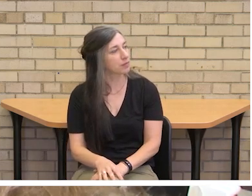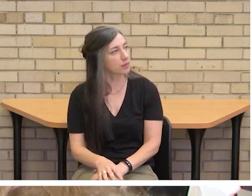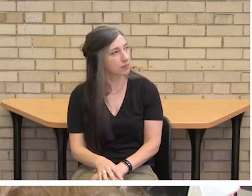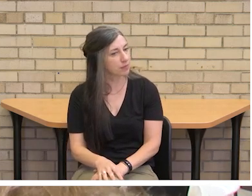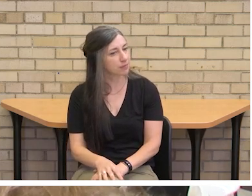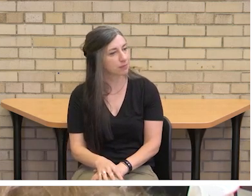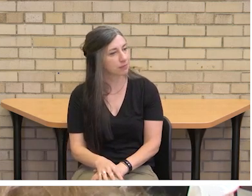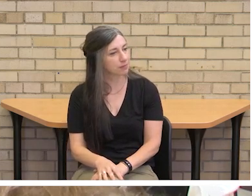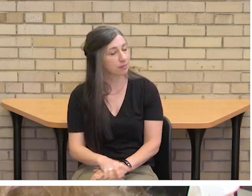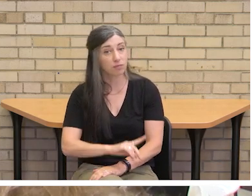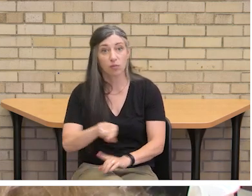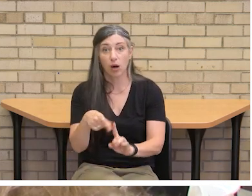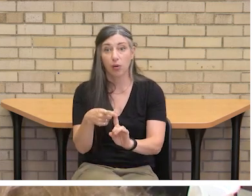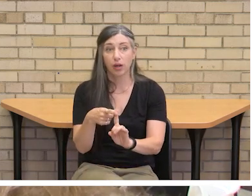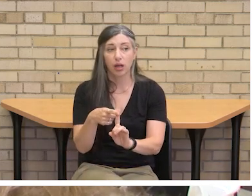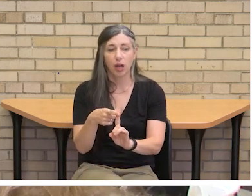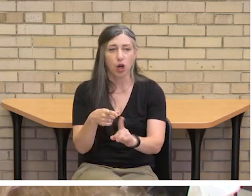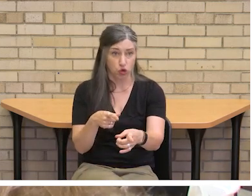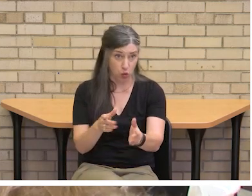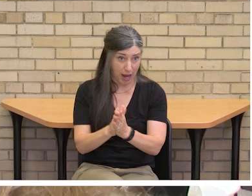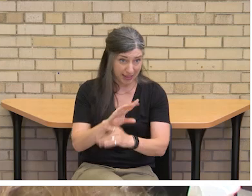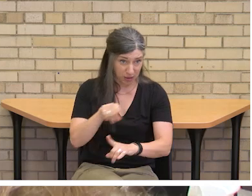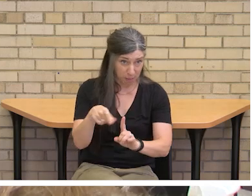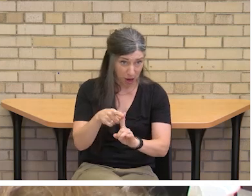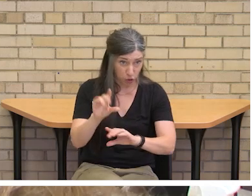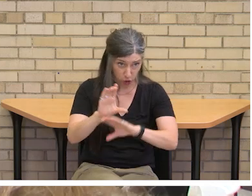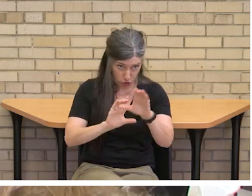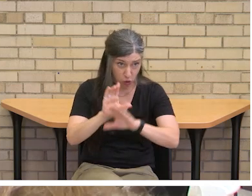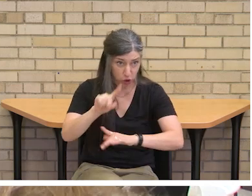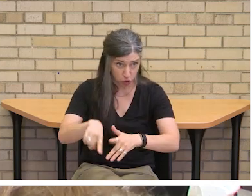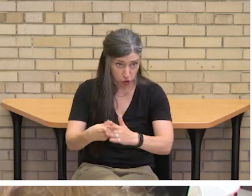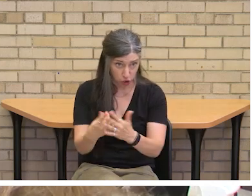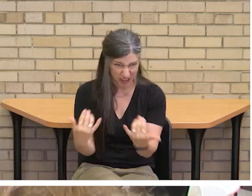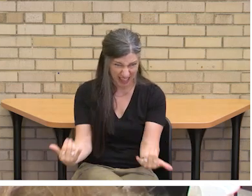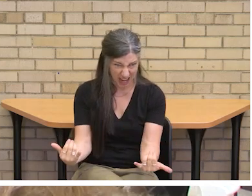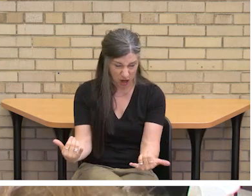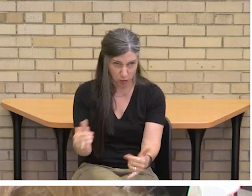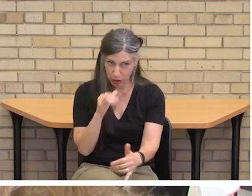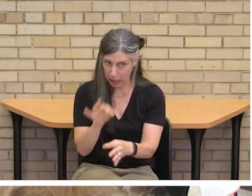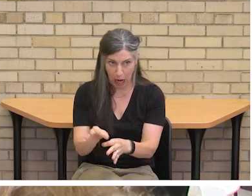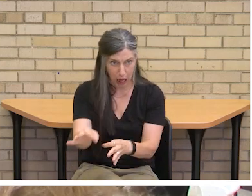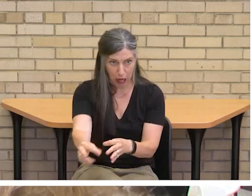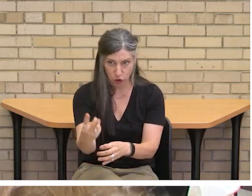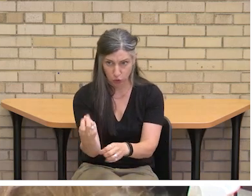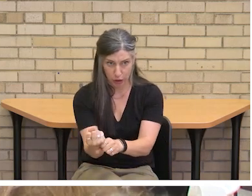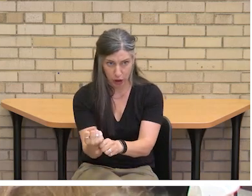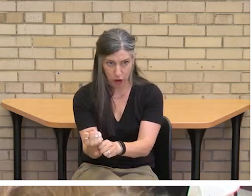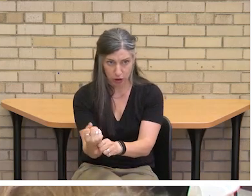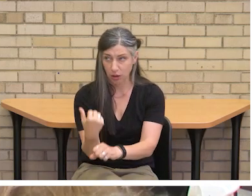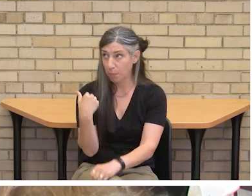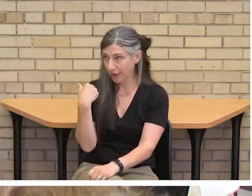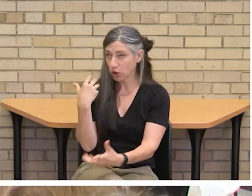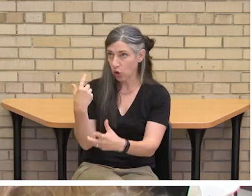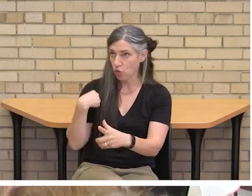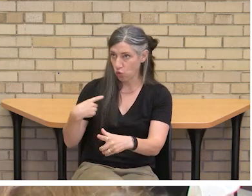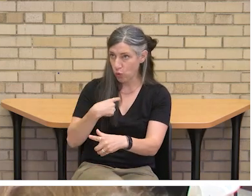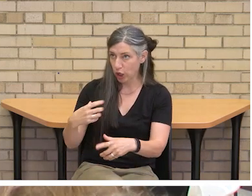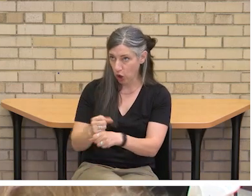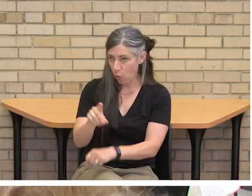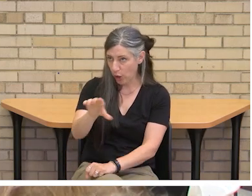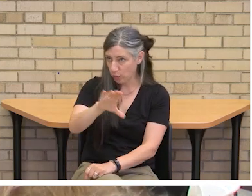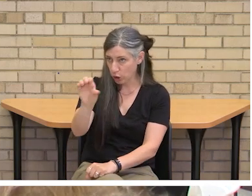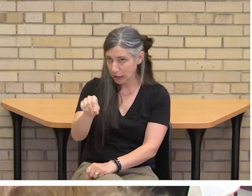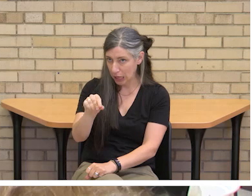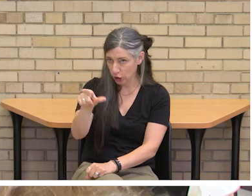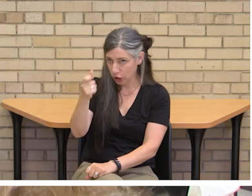So with regards to, and you're asking about accelerating the construction schedule. If we had 100% federal funding